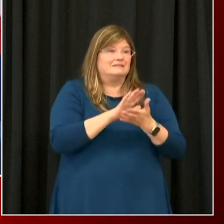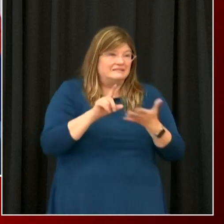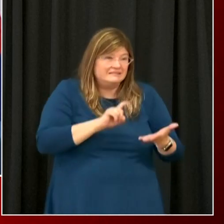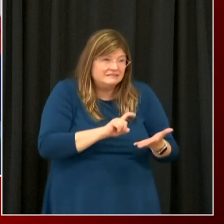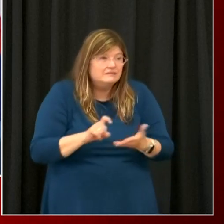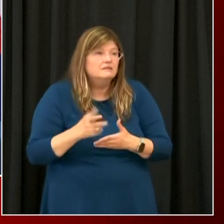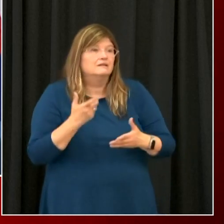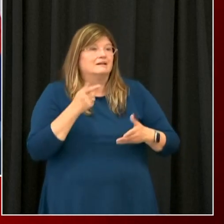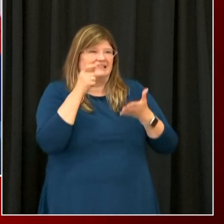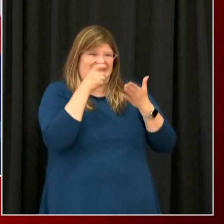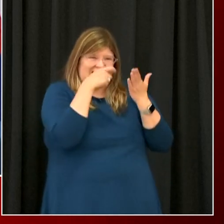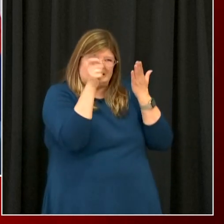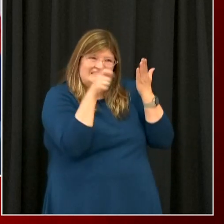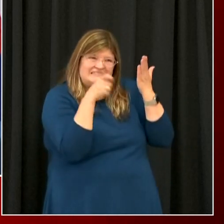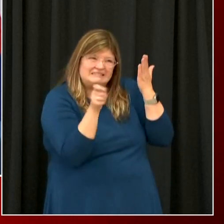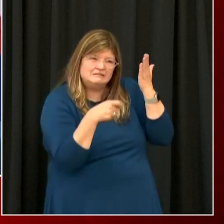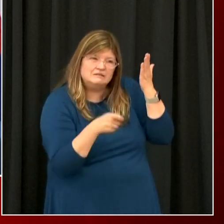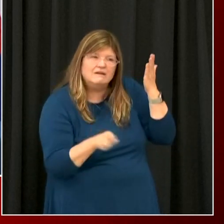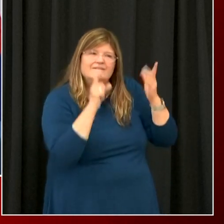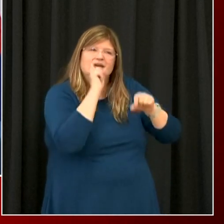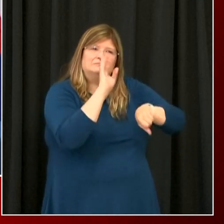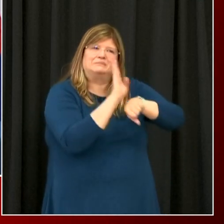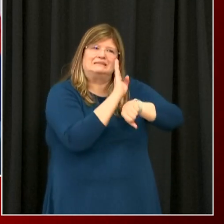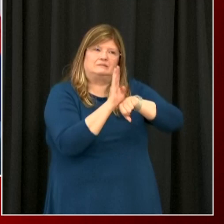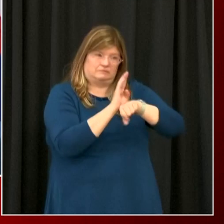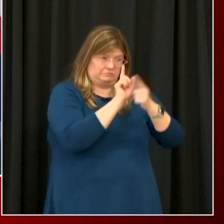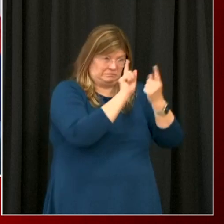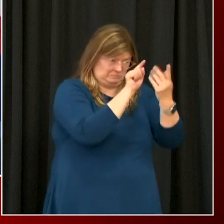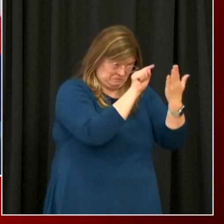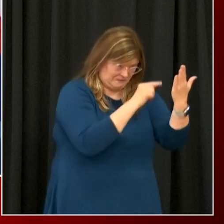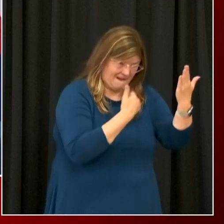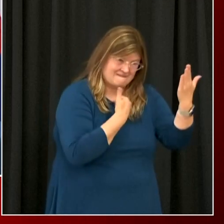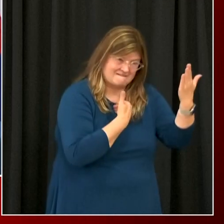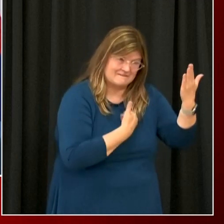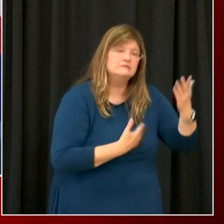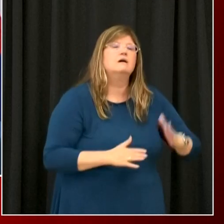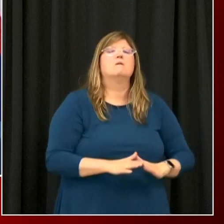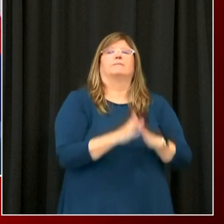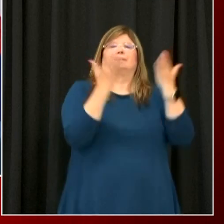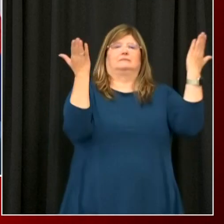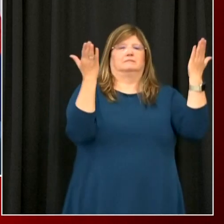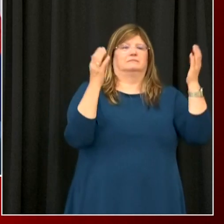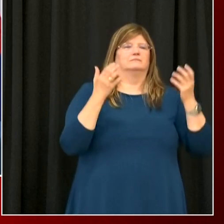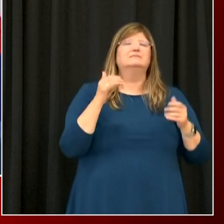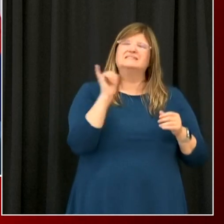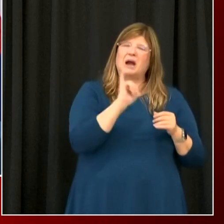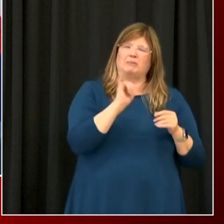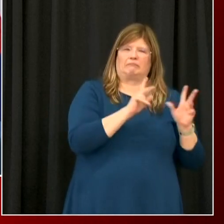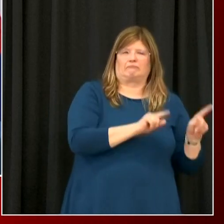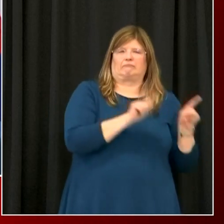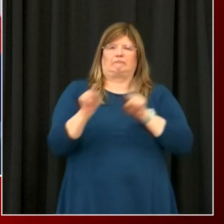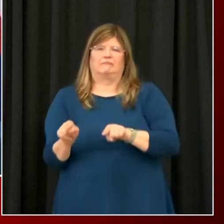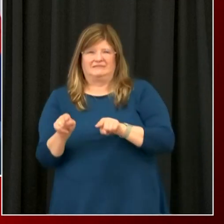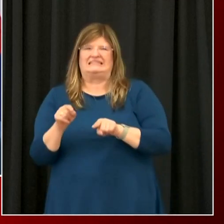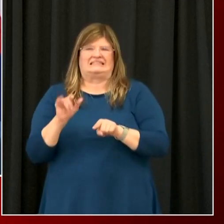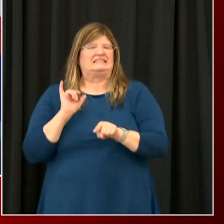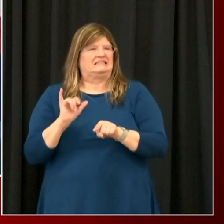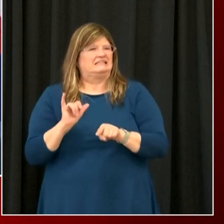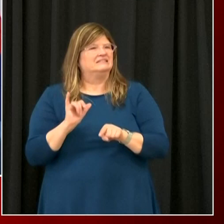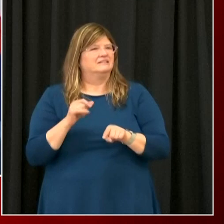other ways for them to think about reopening. And we were able to do that about a week out the last